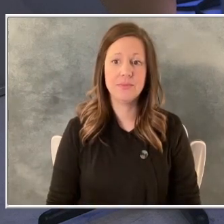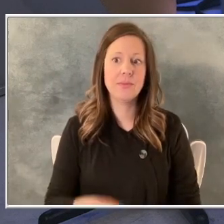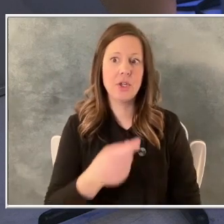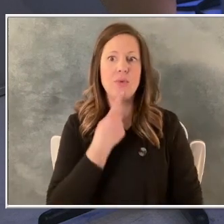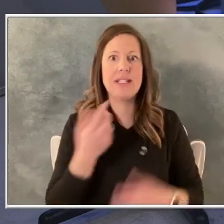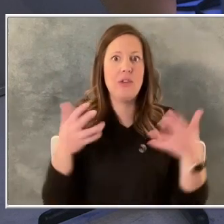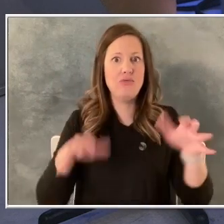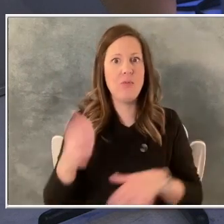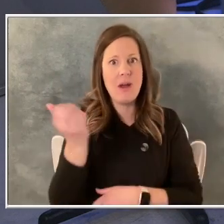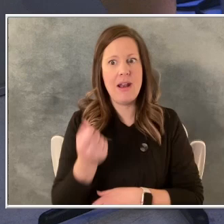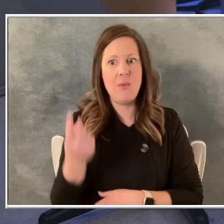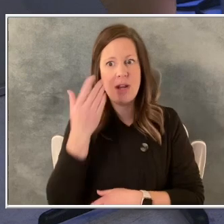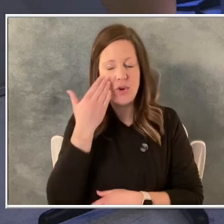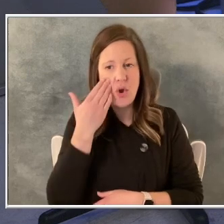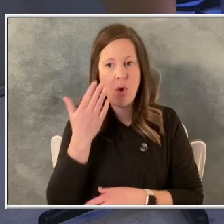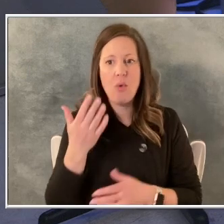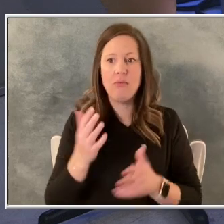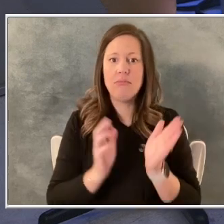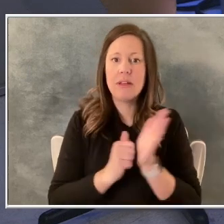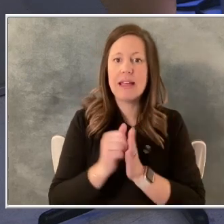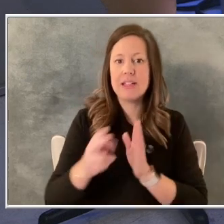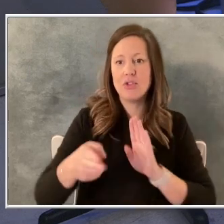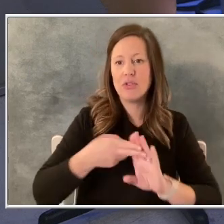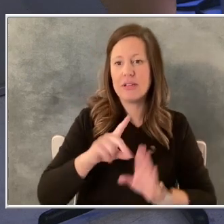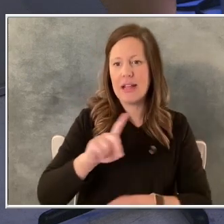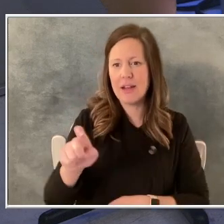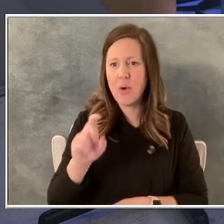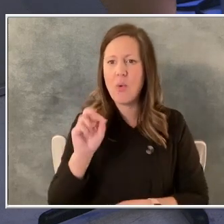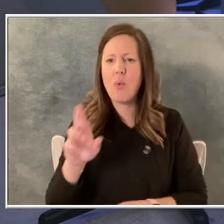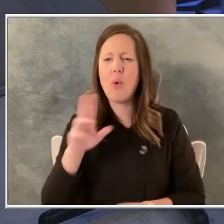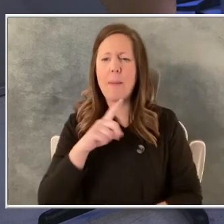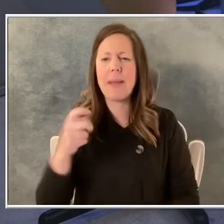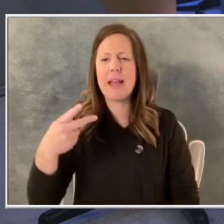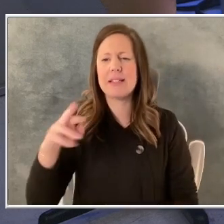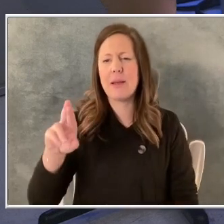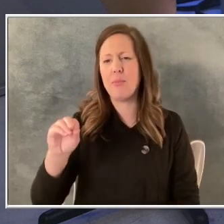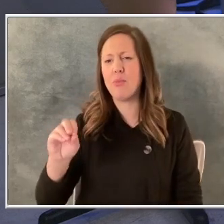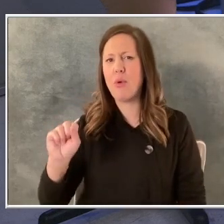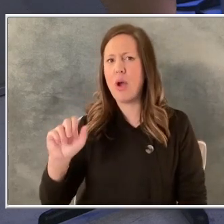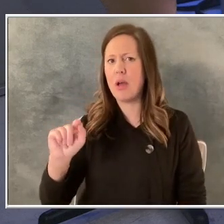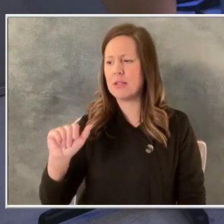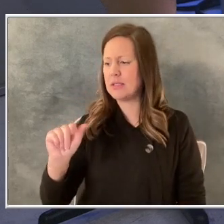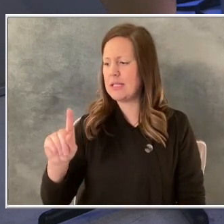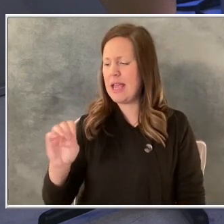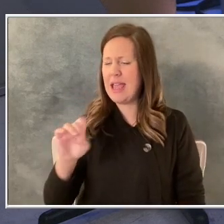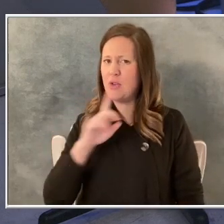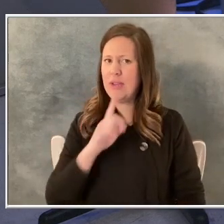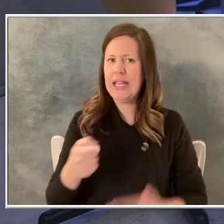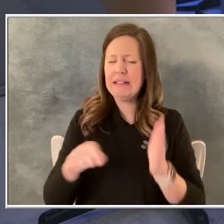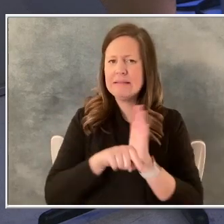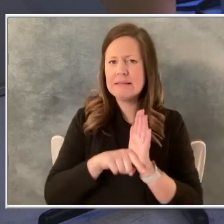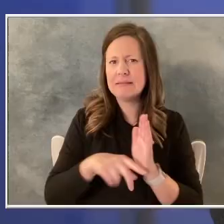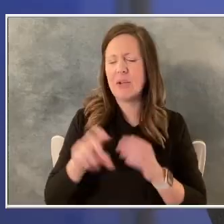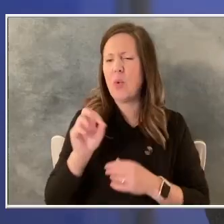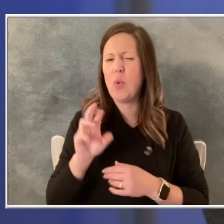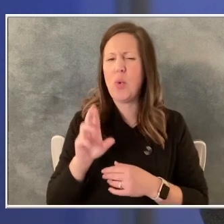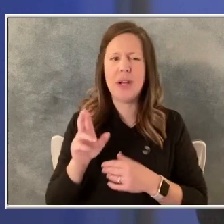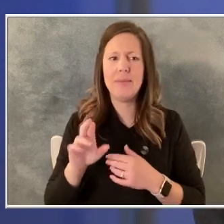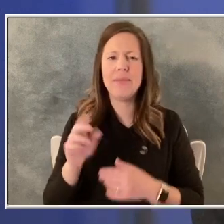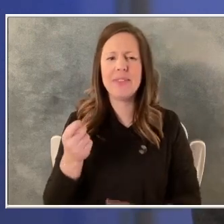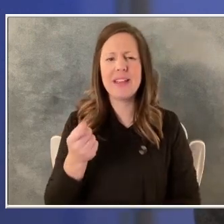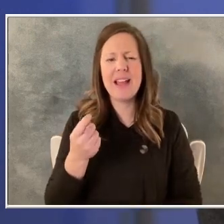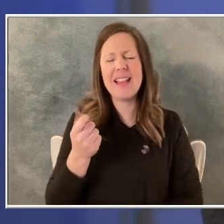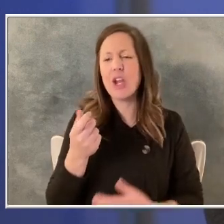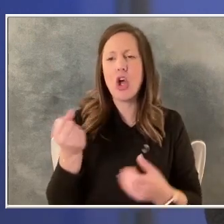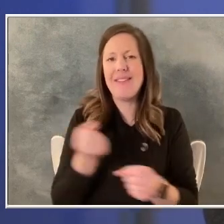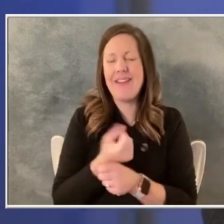cancer diagnosis? Was it because it was prostate cancer? Was there any stigma there that you were trying to get past? A little of all. I'm